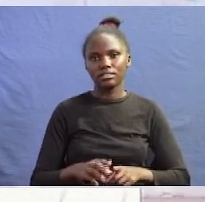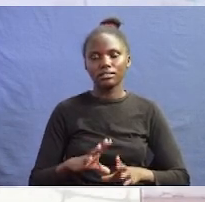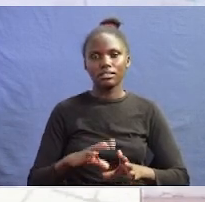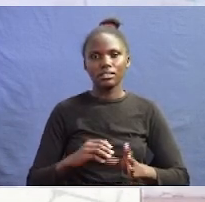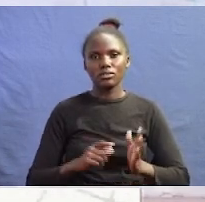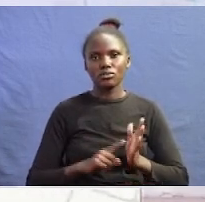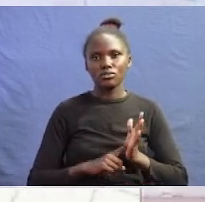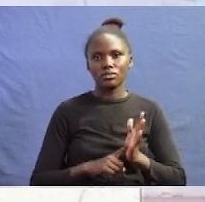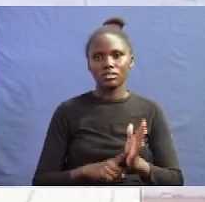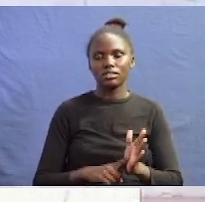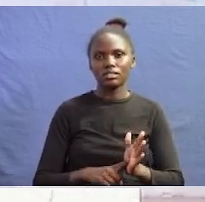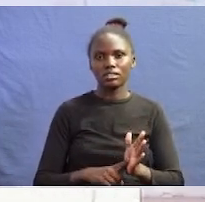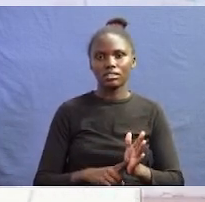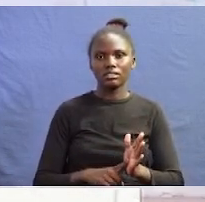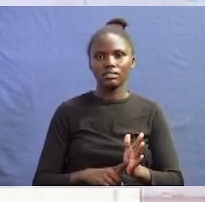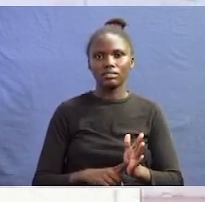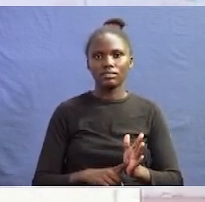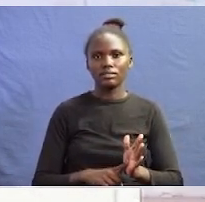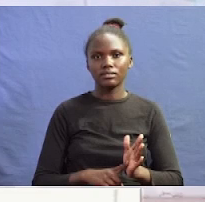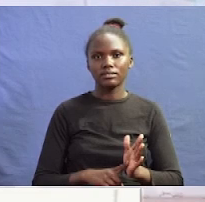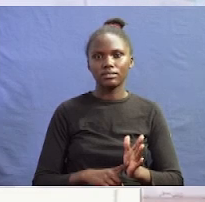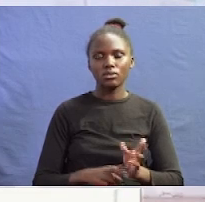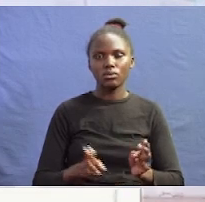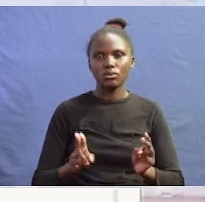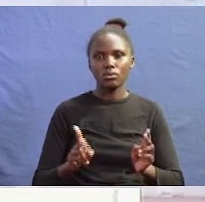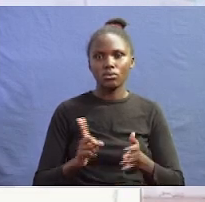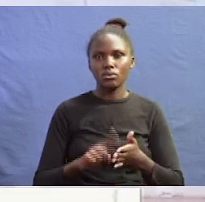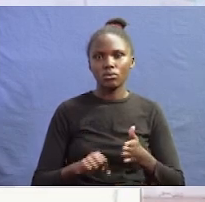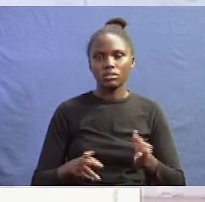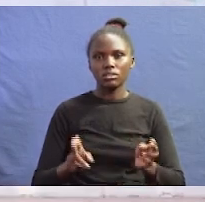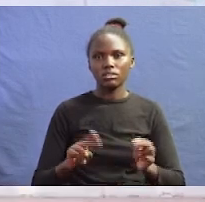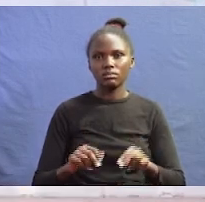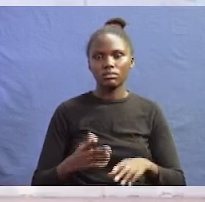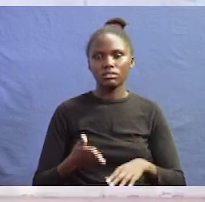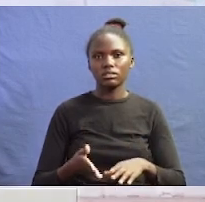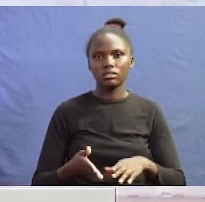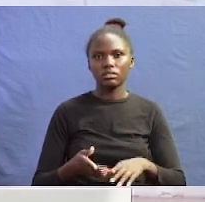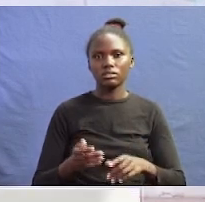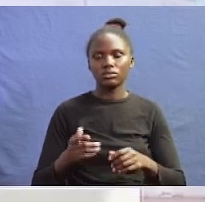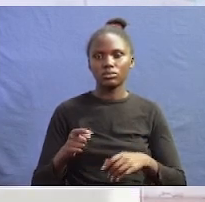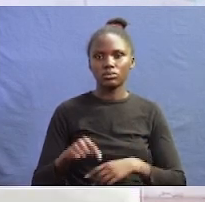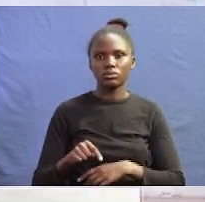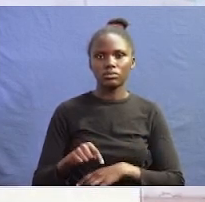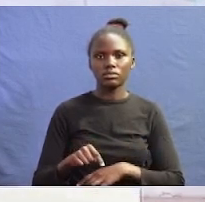speed with the latest of what transpired today in the,